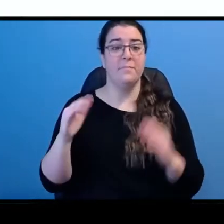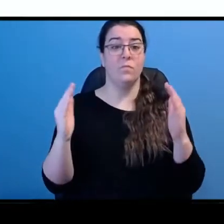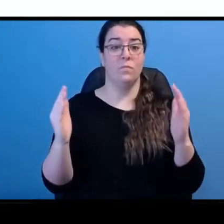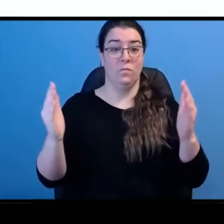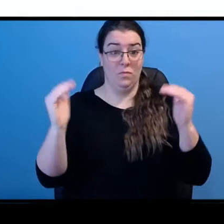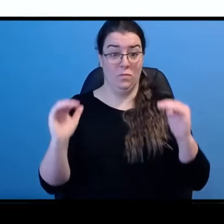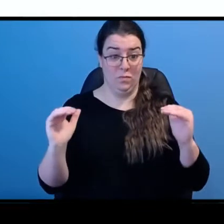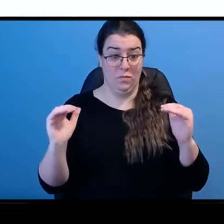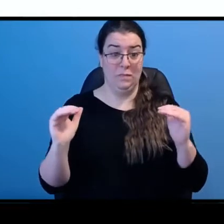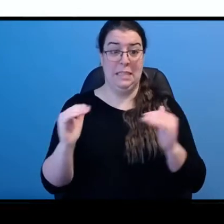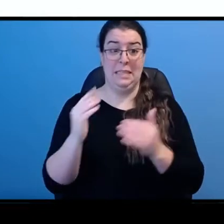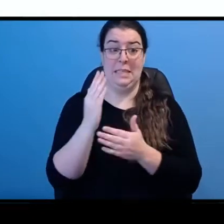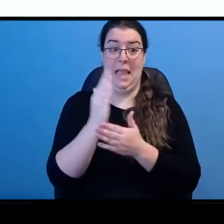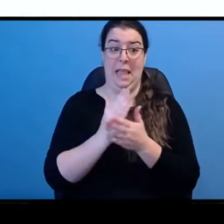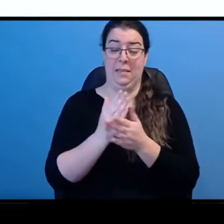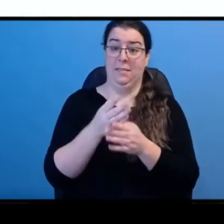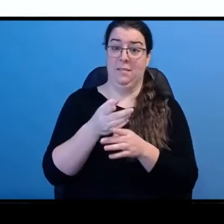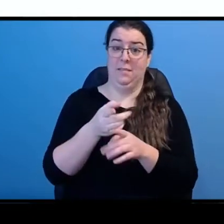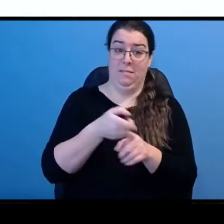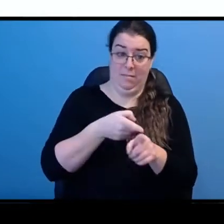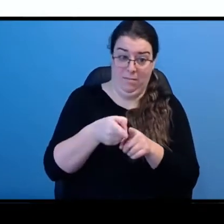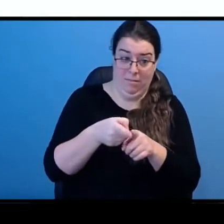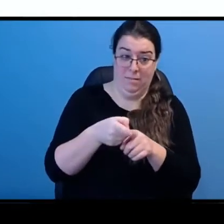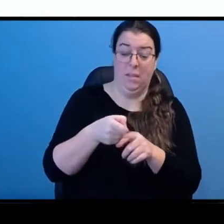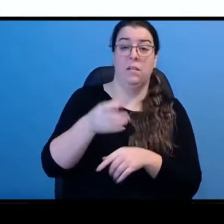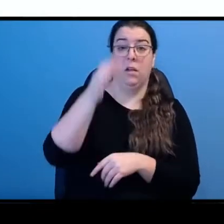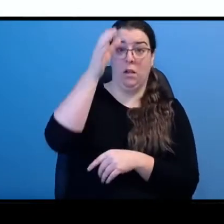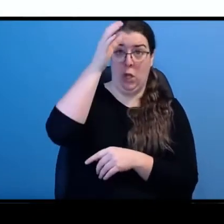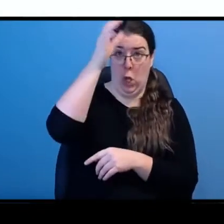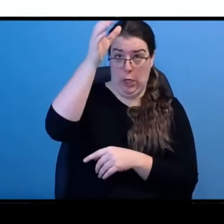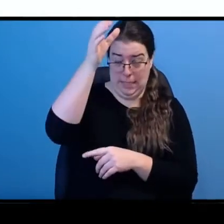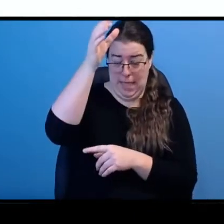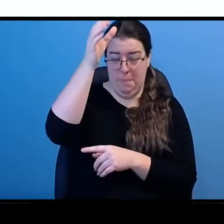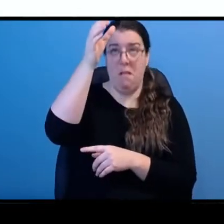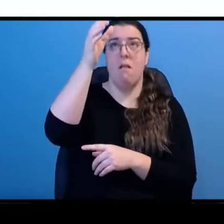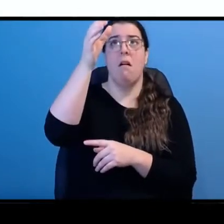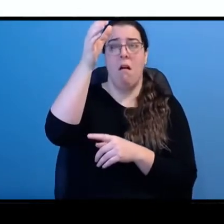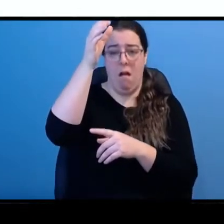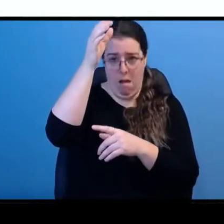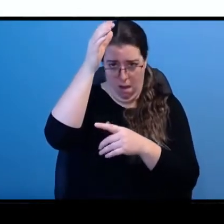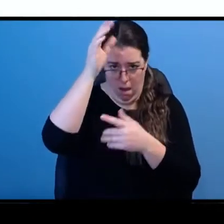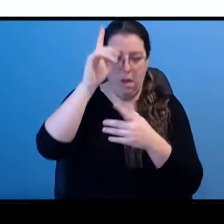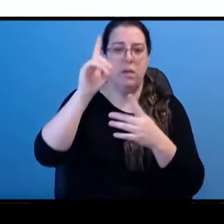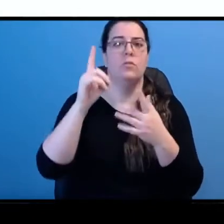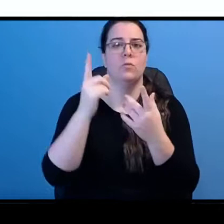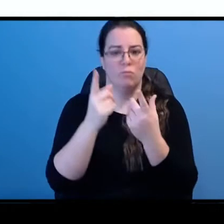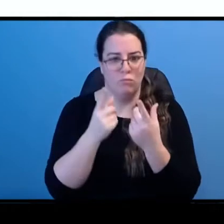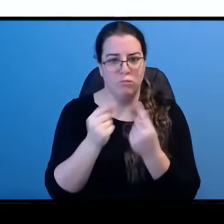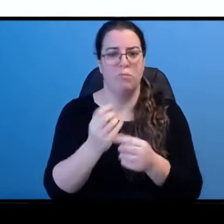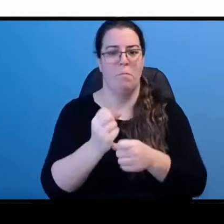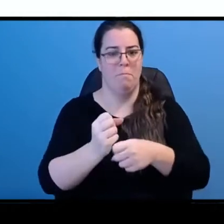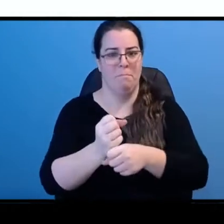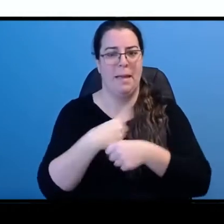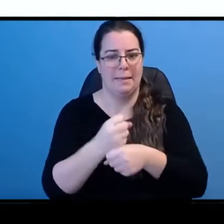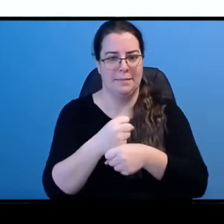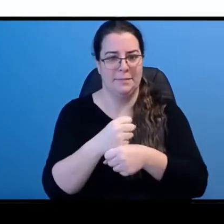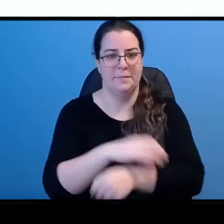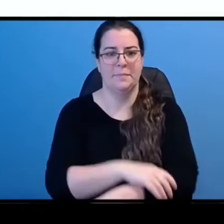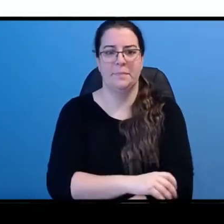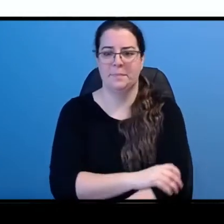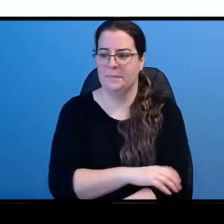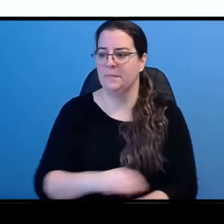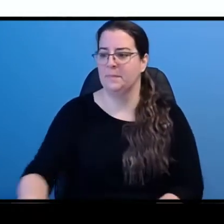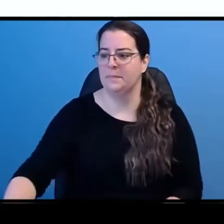grant has the spring and the fall deadline of April 8th and October 7th, and it is up